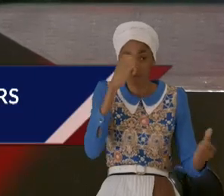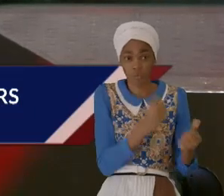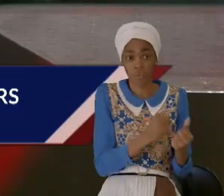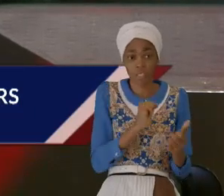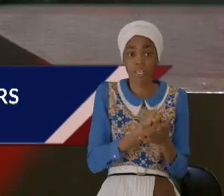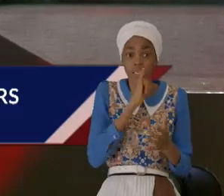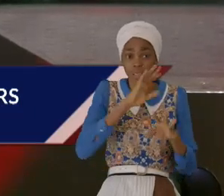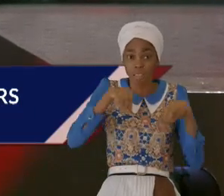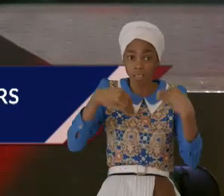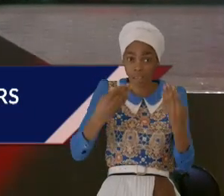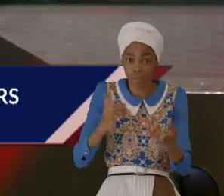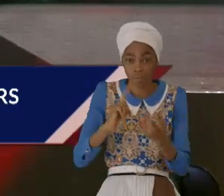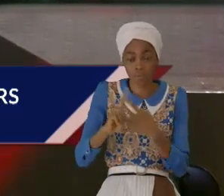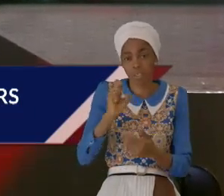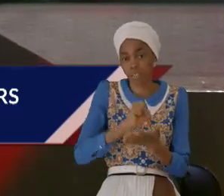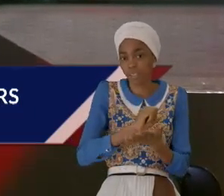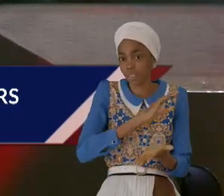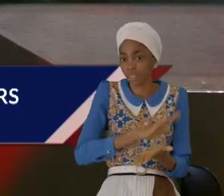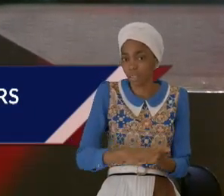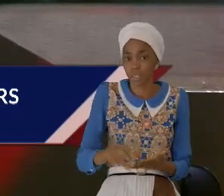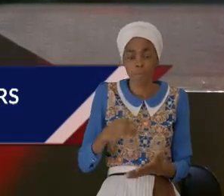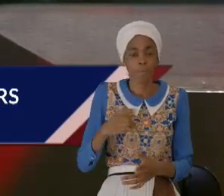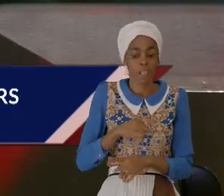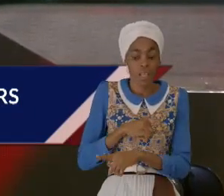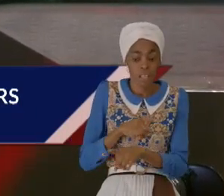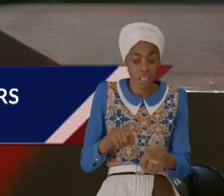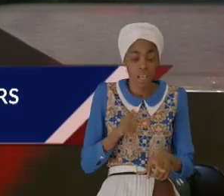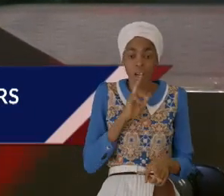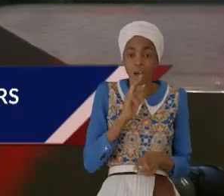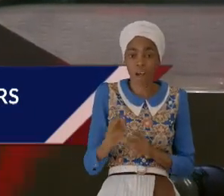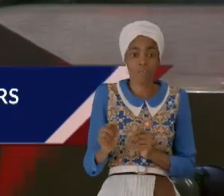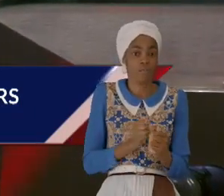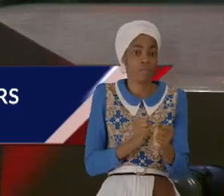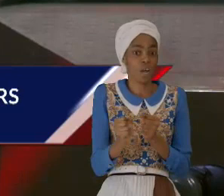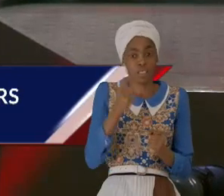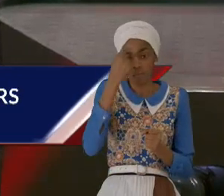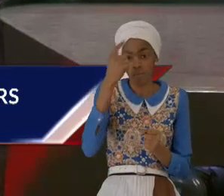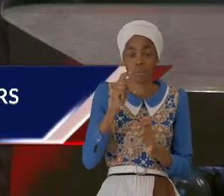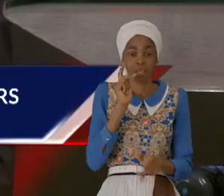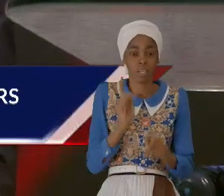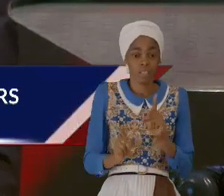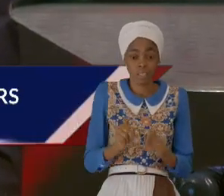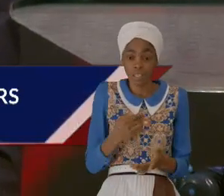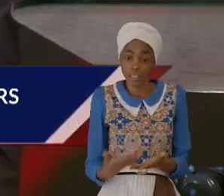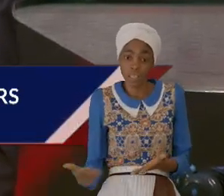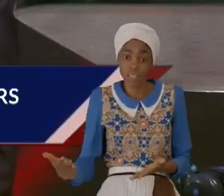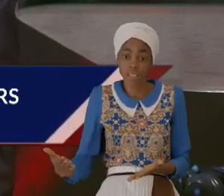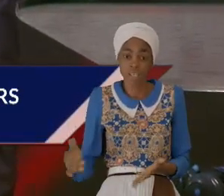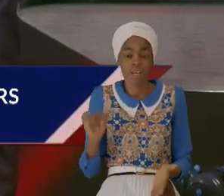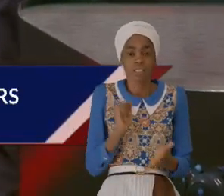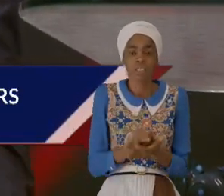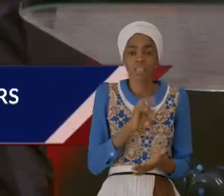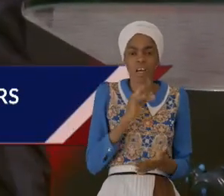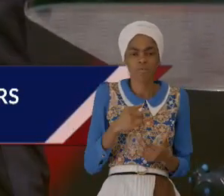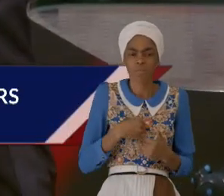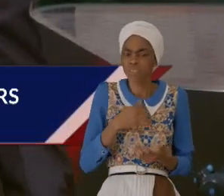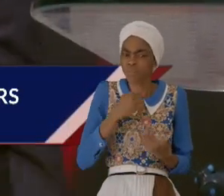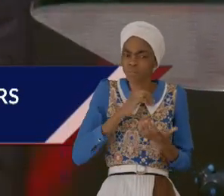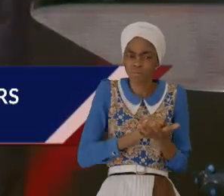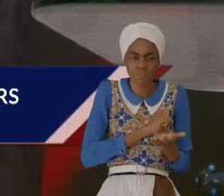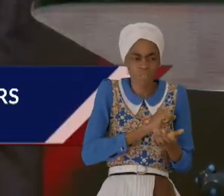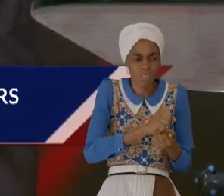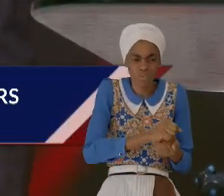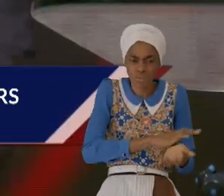the saints. They must fight for the thing that has been abolished. For the